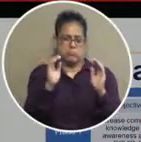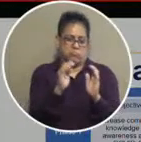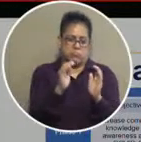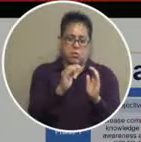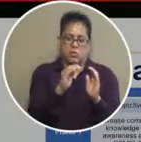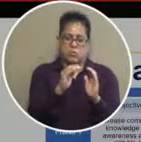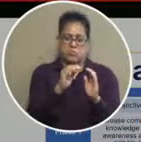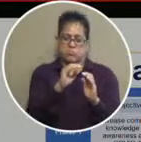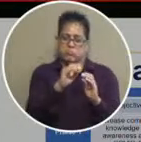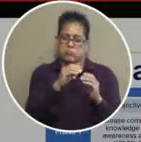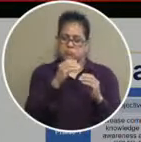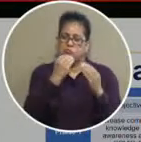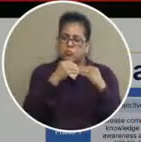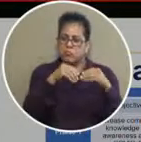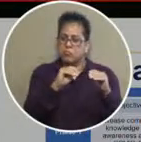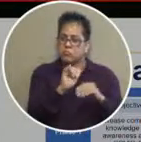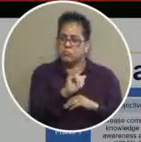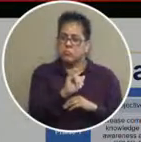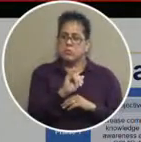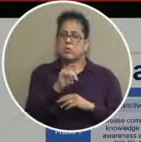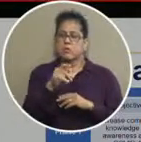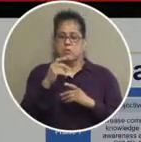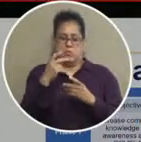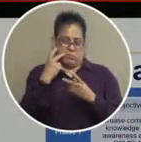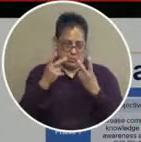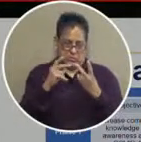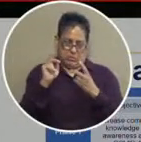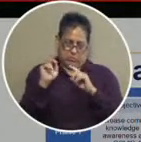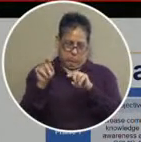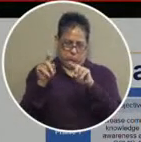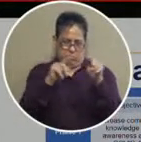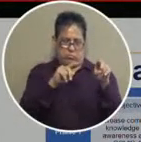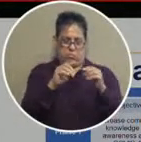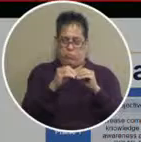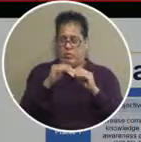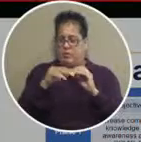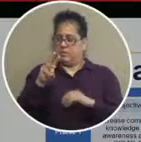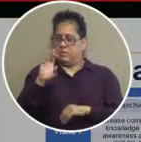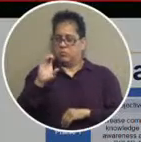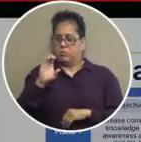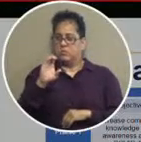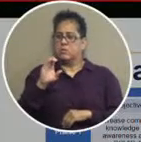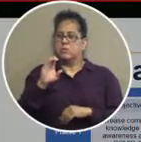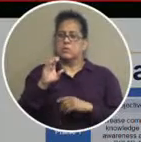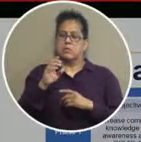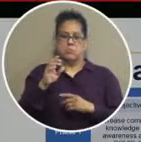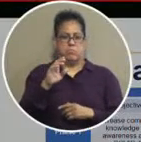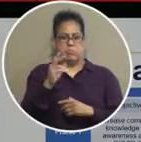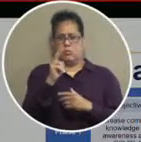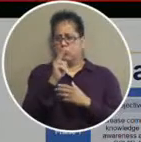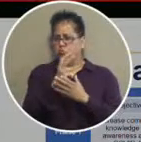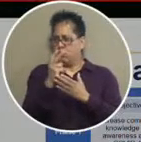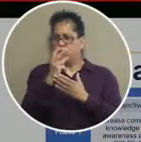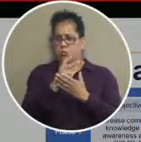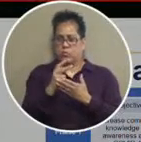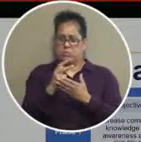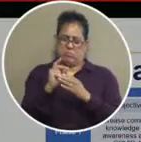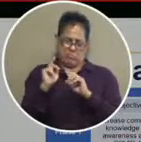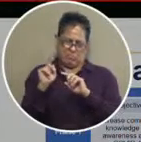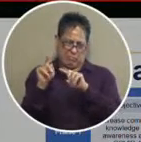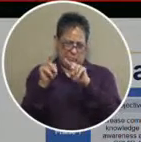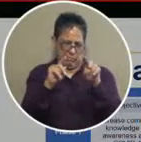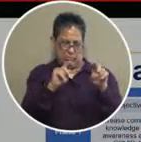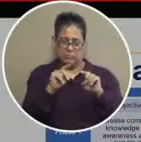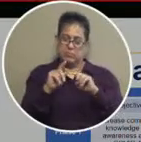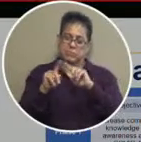small supermarkets. They visited over 677 of those within a roughly 2 or 3 week period. And